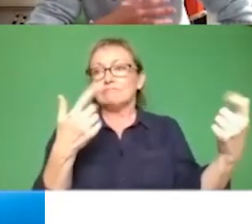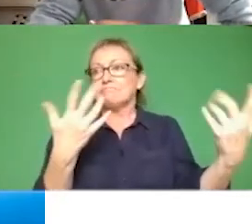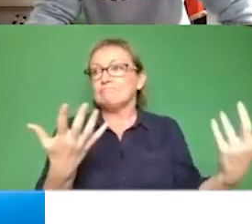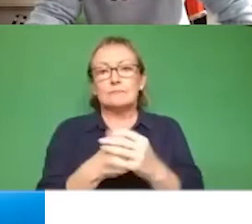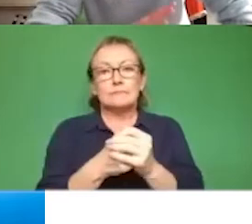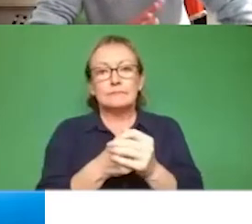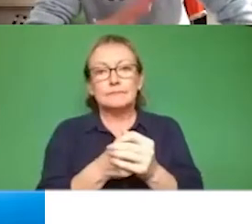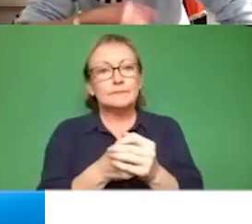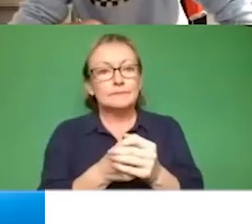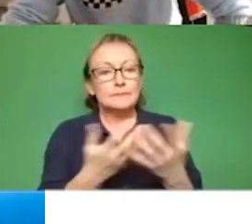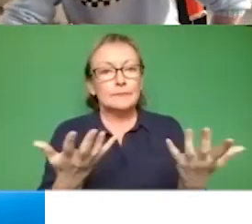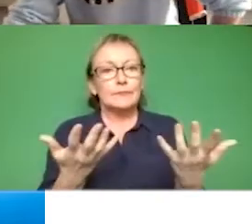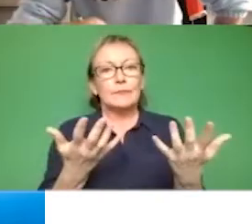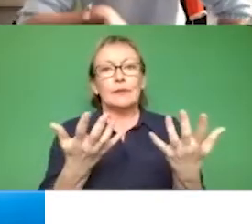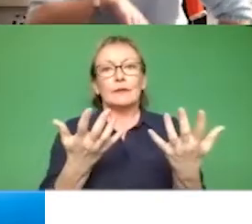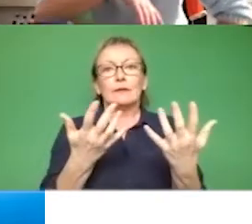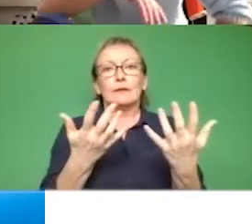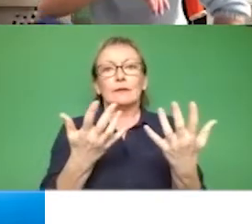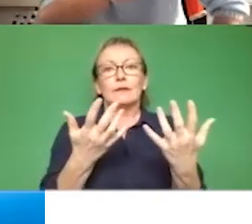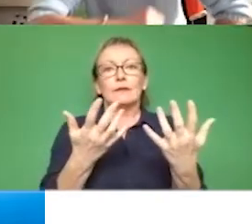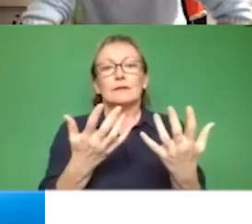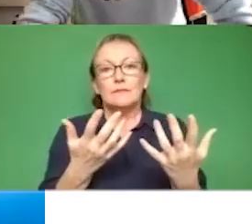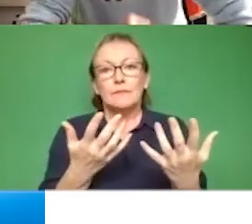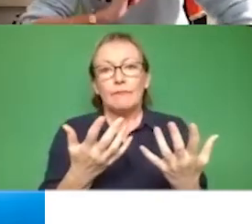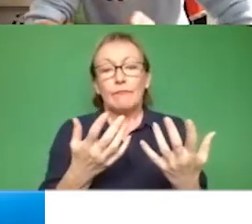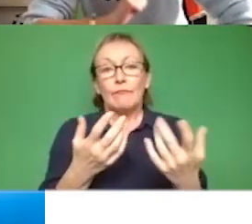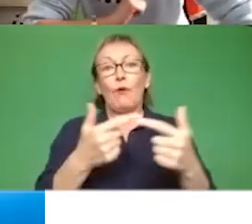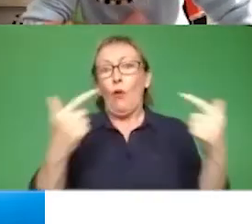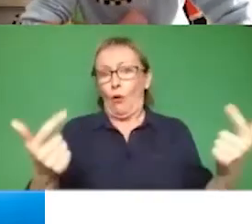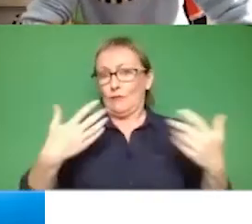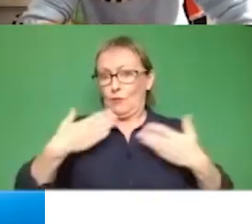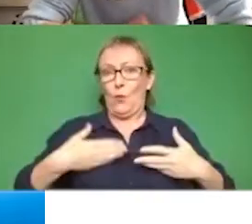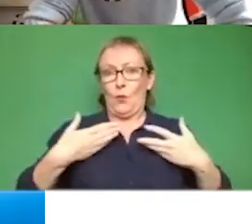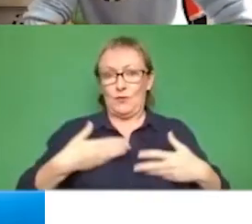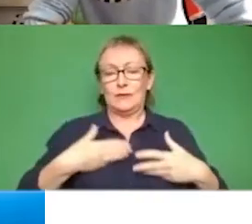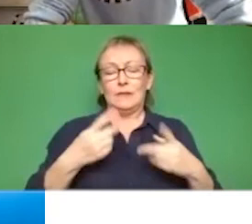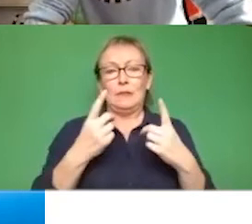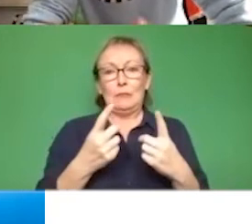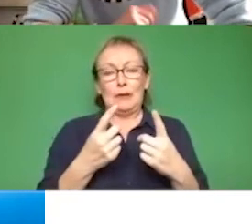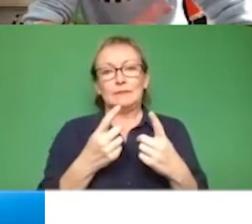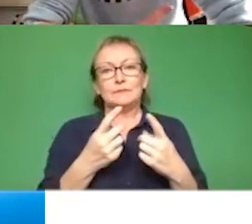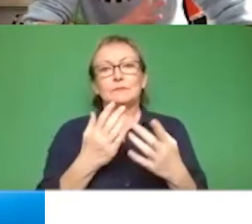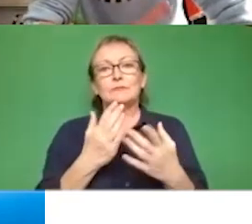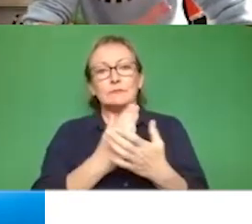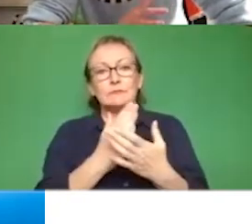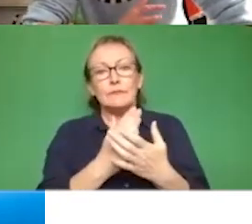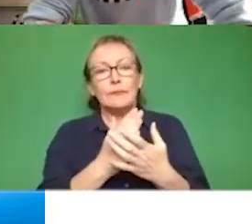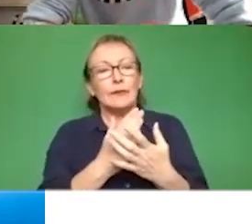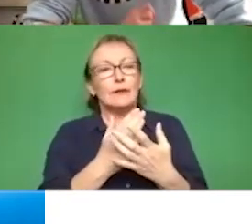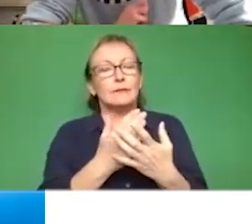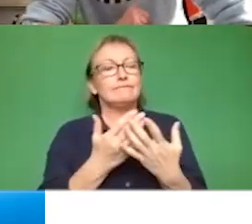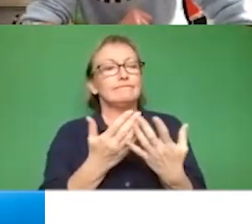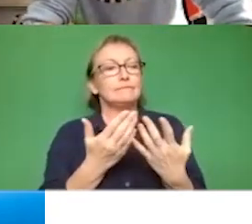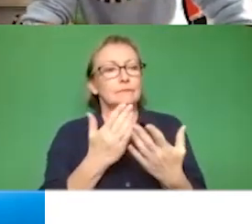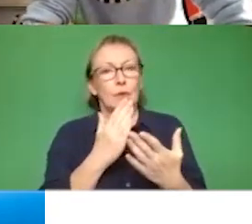I mean, obviously I've tons of clothes, but I just need to really organize that. But they are